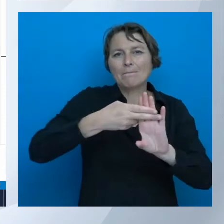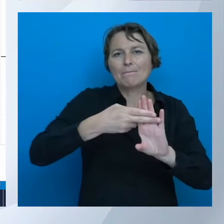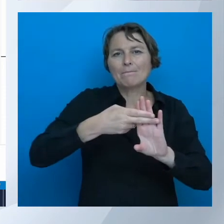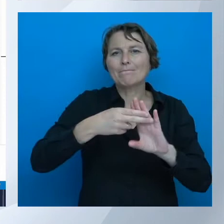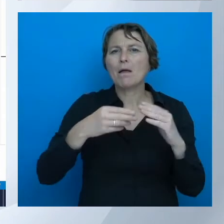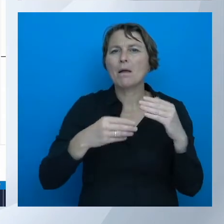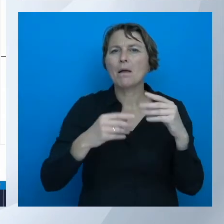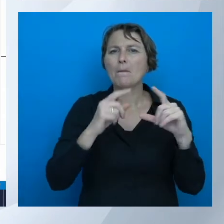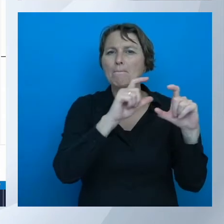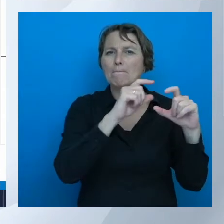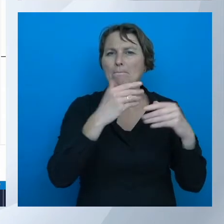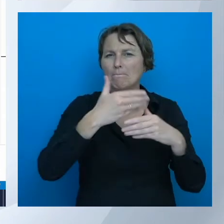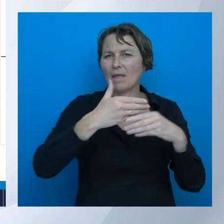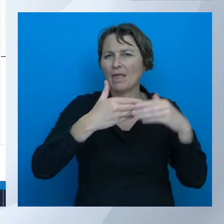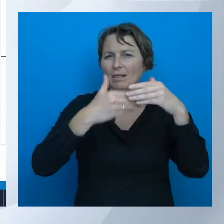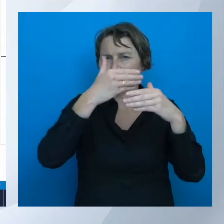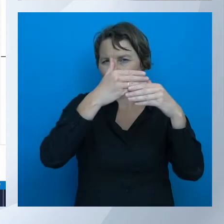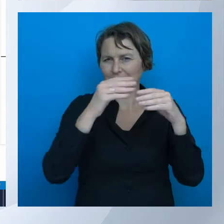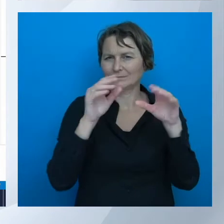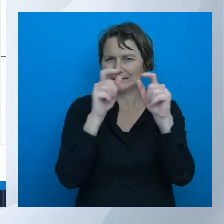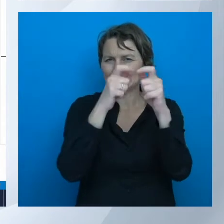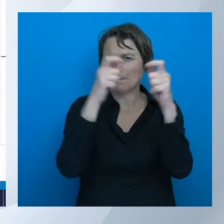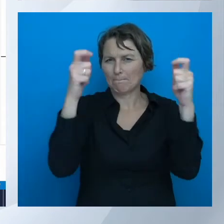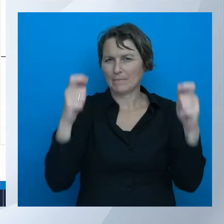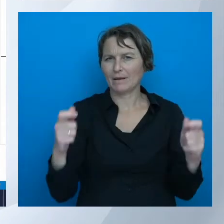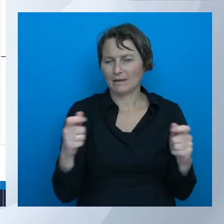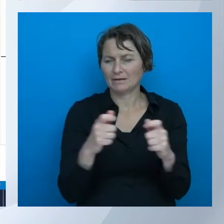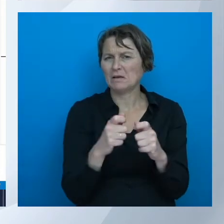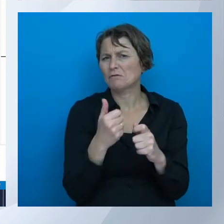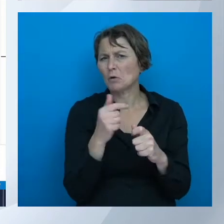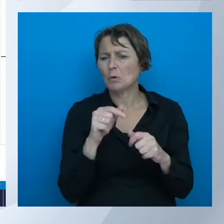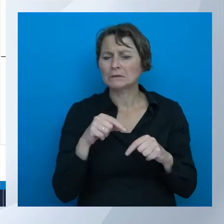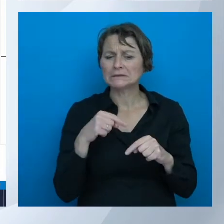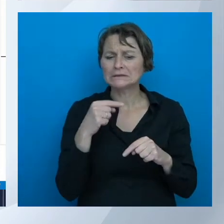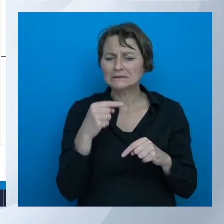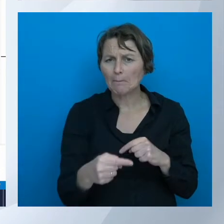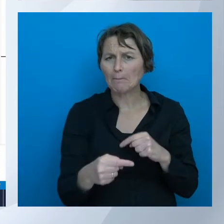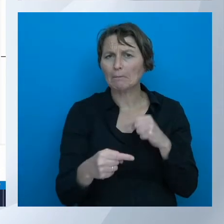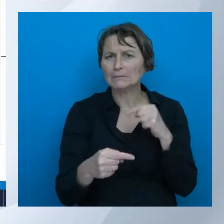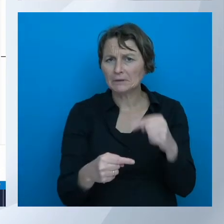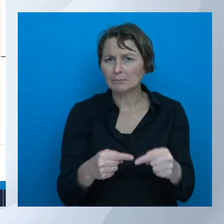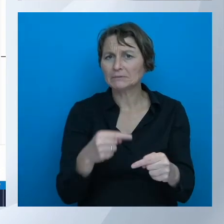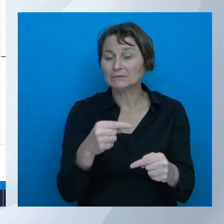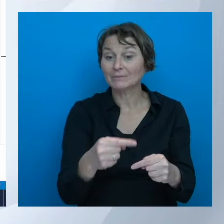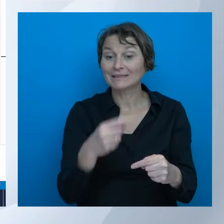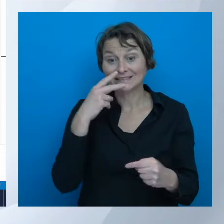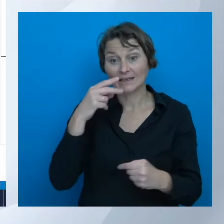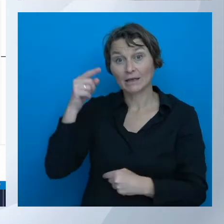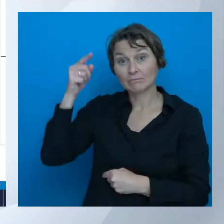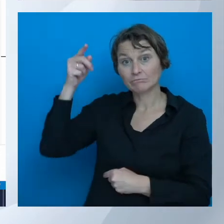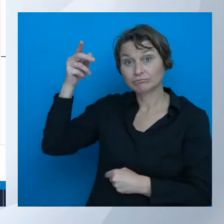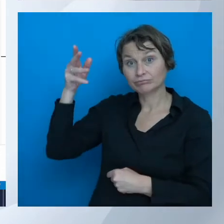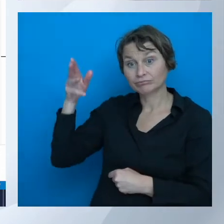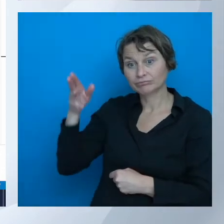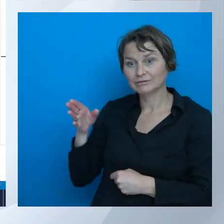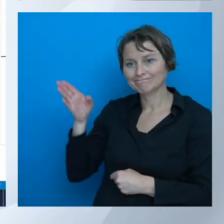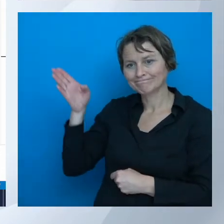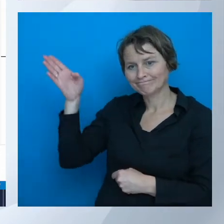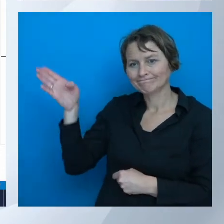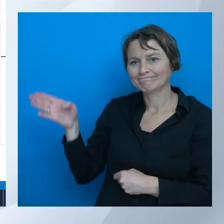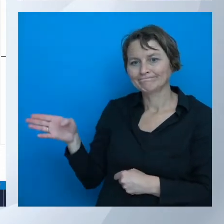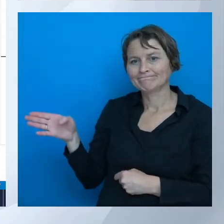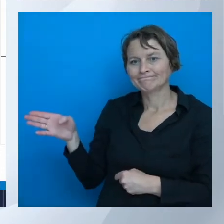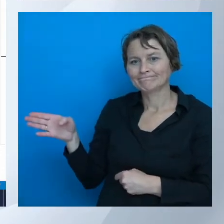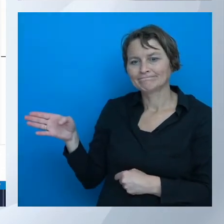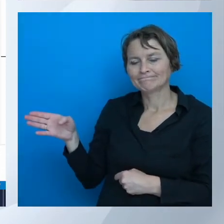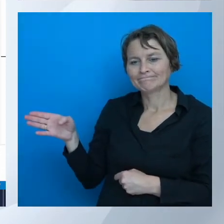template, there's just a bunch of steps. And if you look what needs to be done, I actually need to get the Hugo engine, because if I don't have